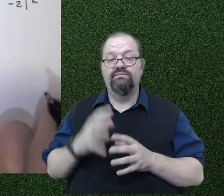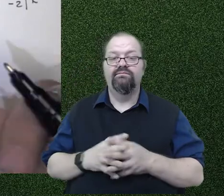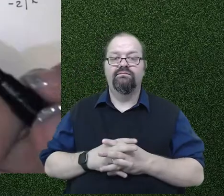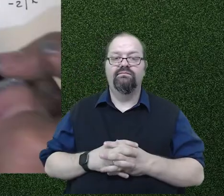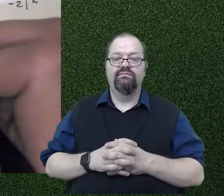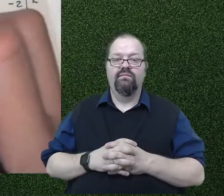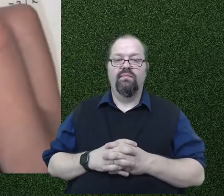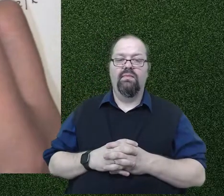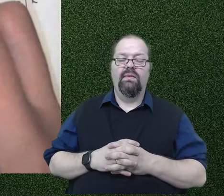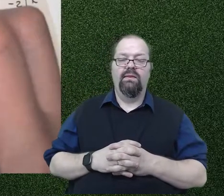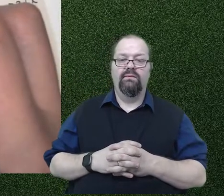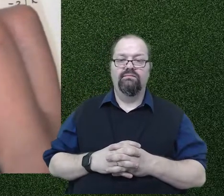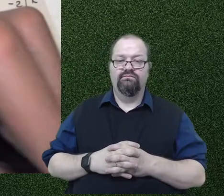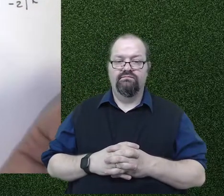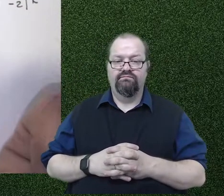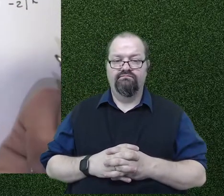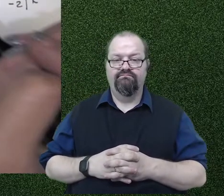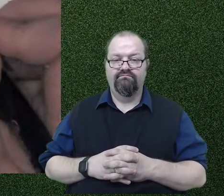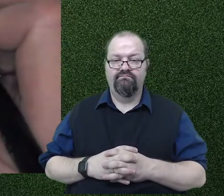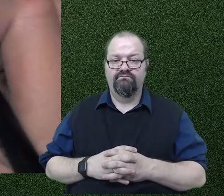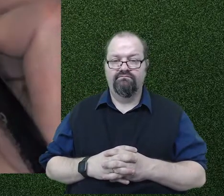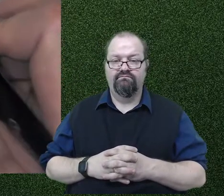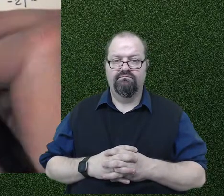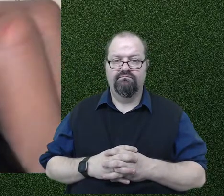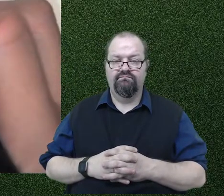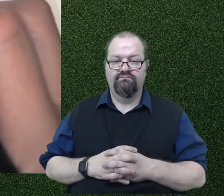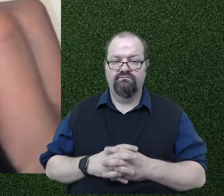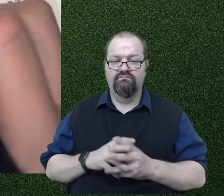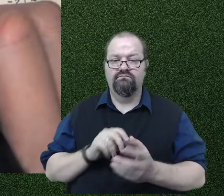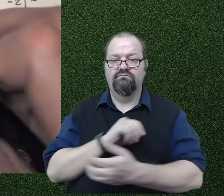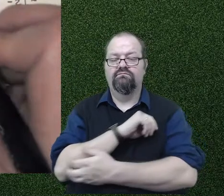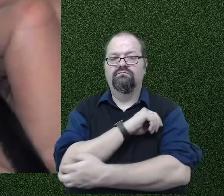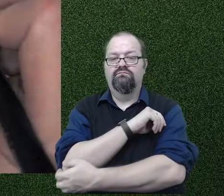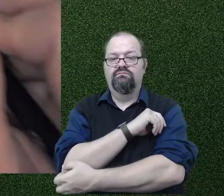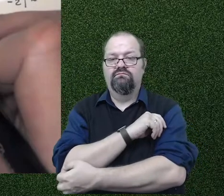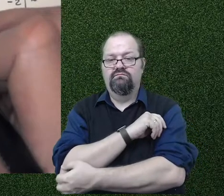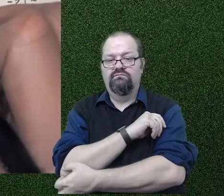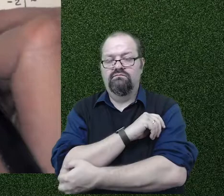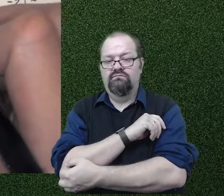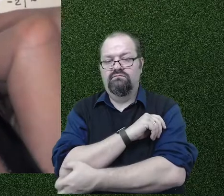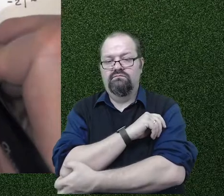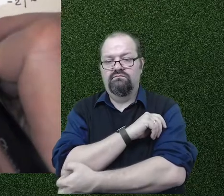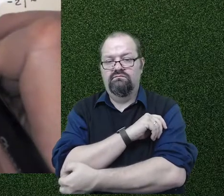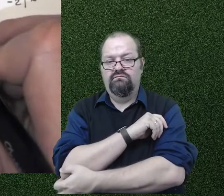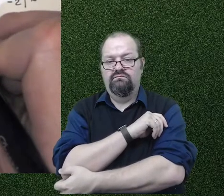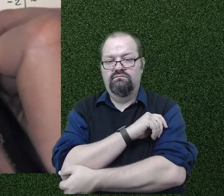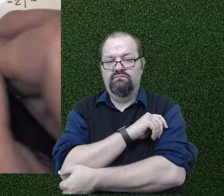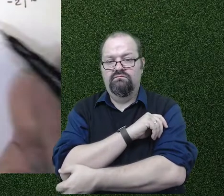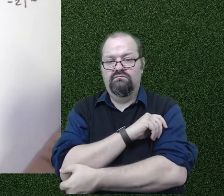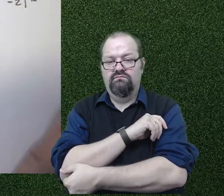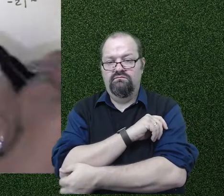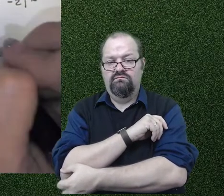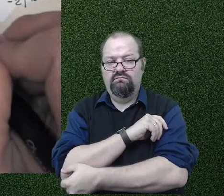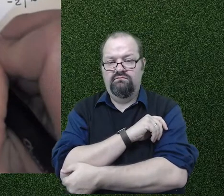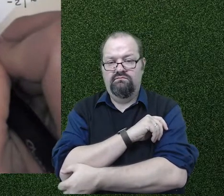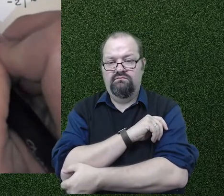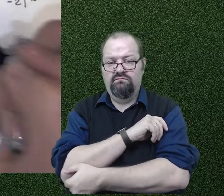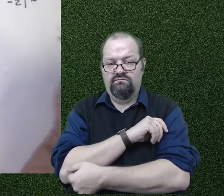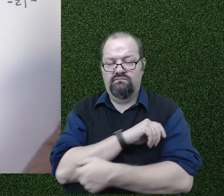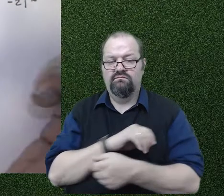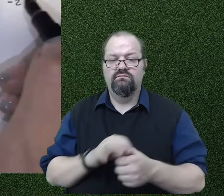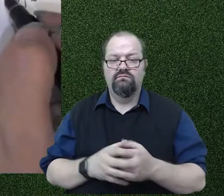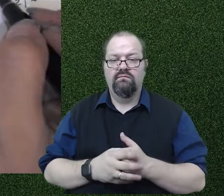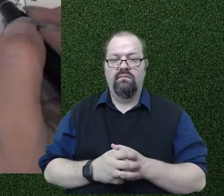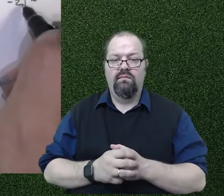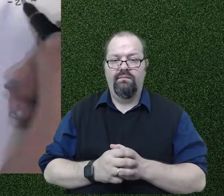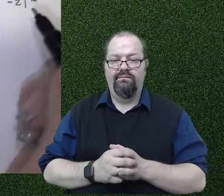hat, minus the quantity 2 minus 1, times J hat,